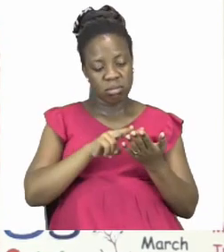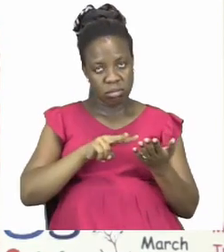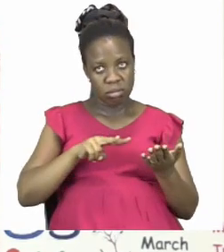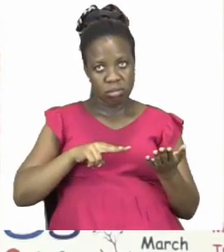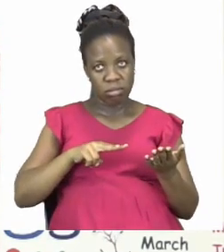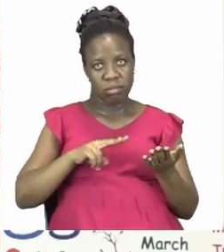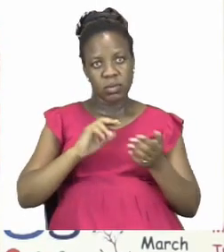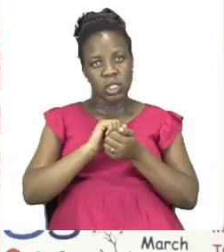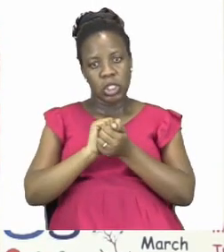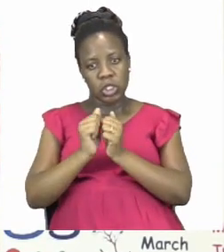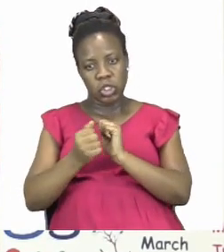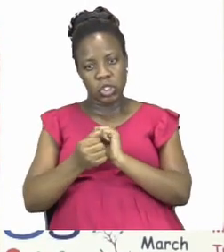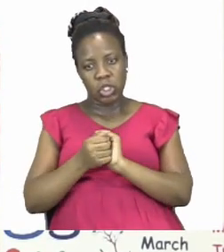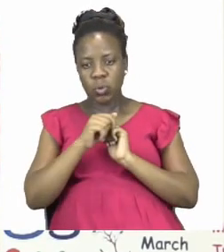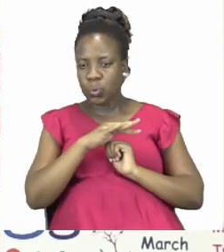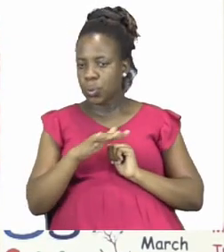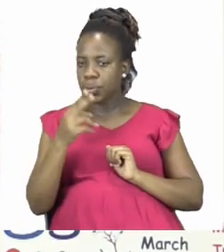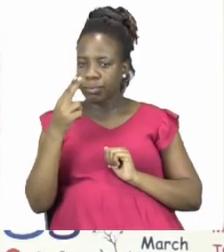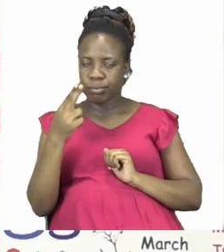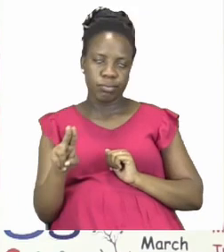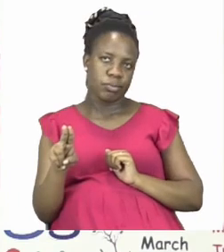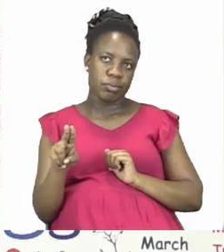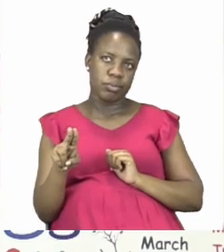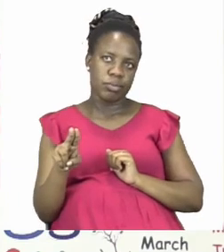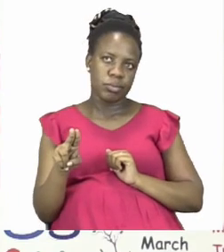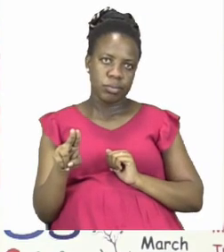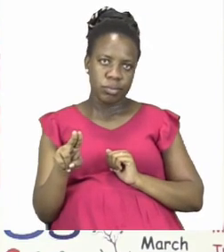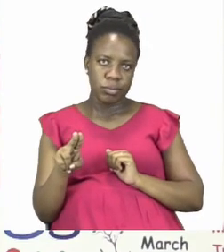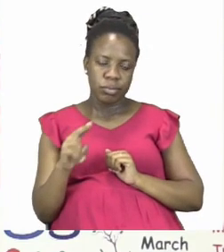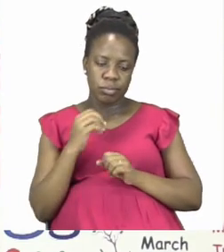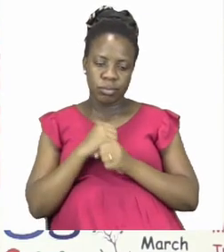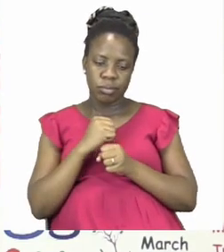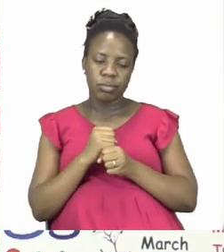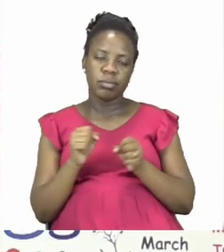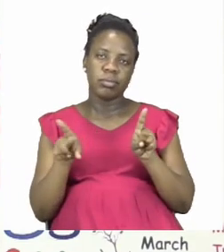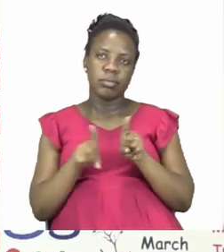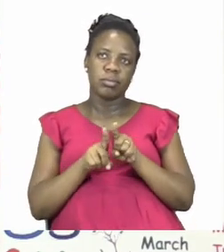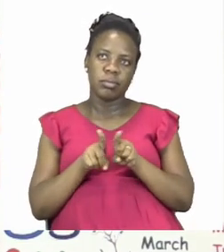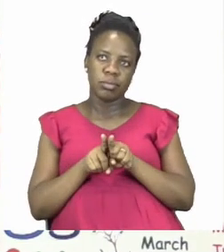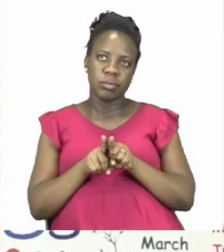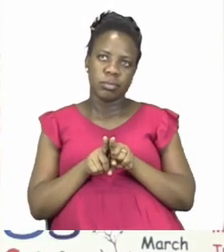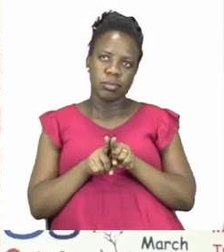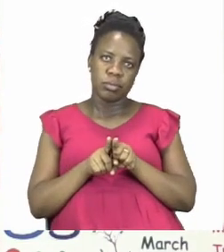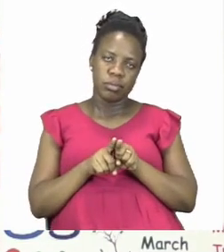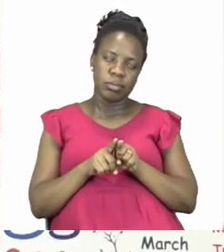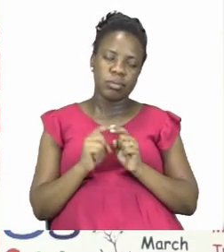you will say it differently. So when we talk about the past tense of read, we say